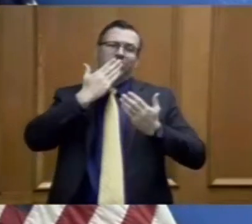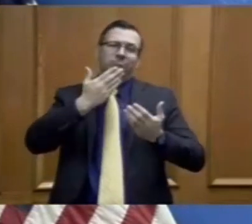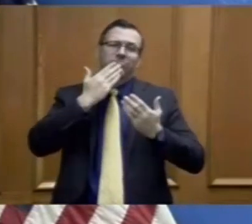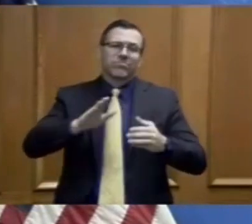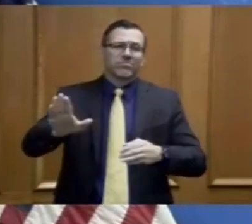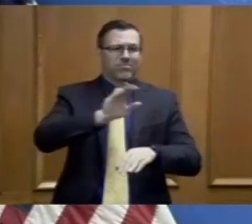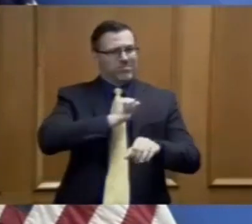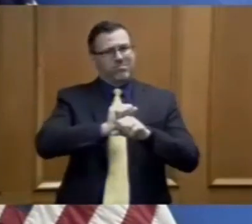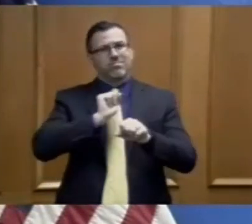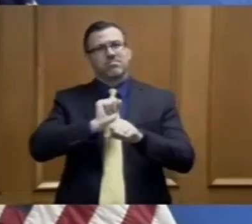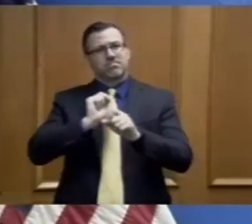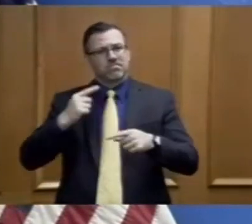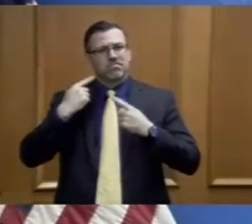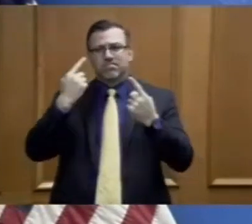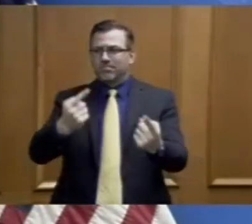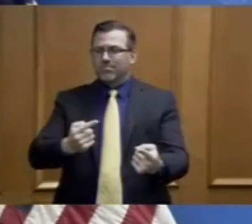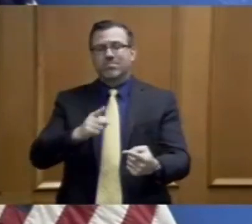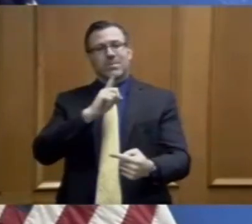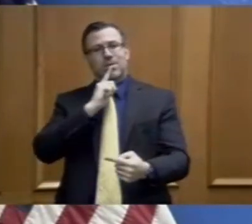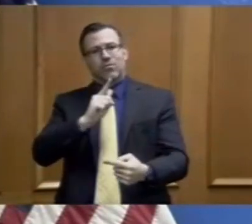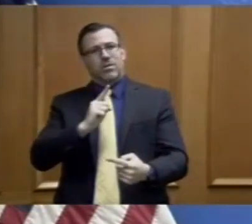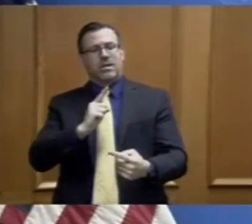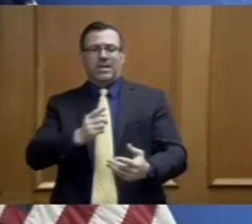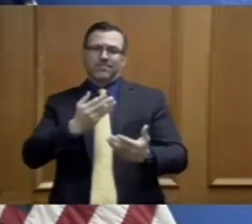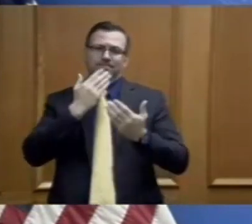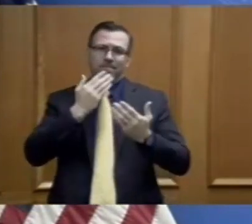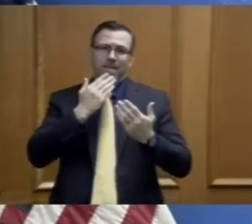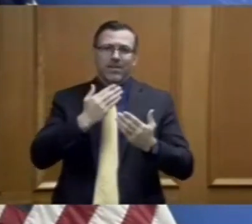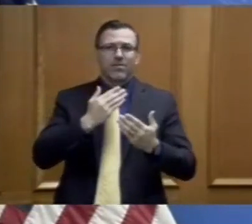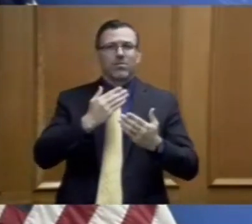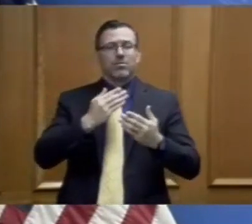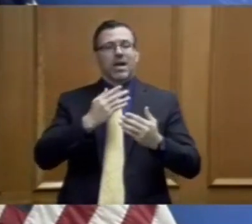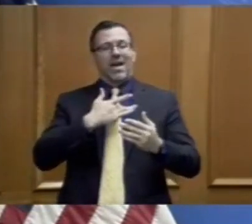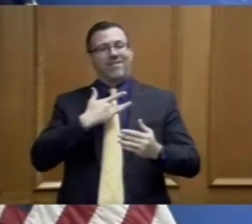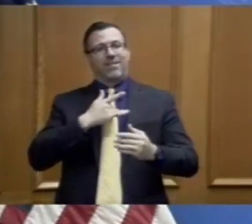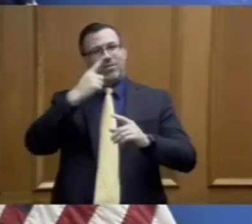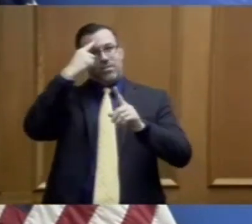very grateful for this day and the place that we're in, and very hopeful for the future. Thanks for joining us.